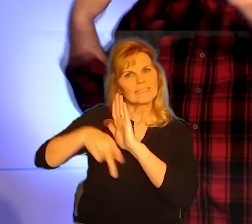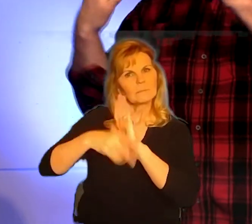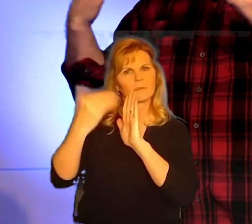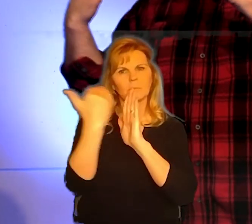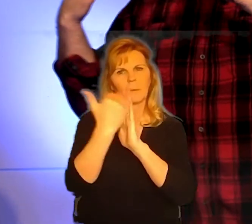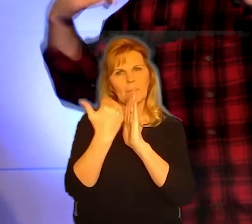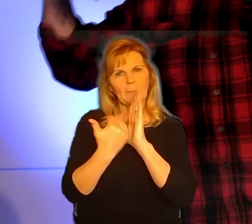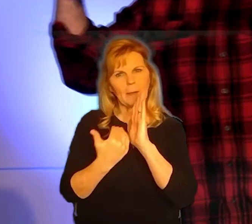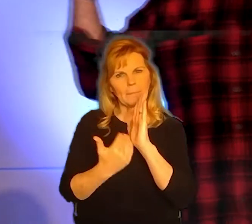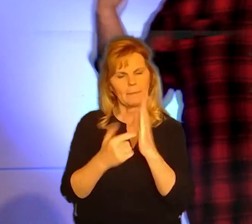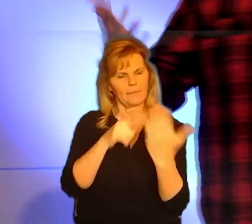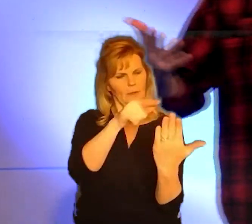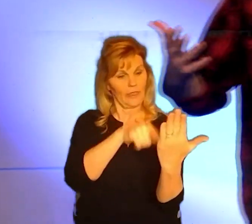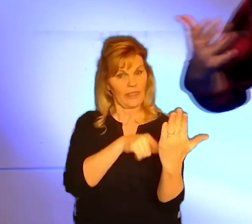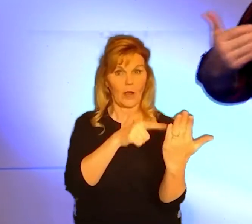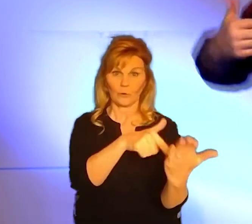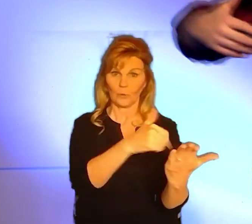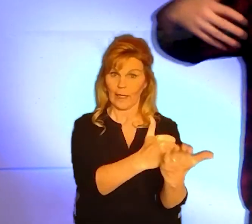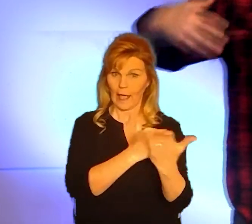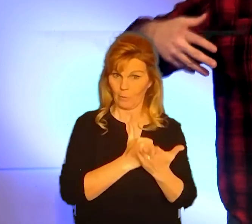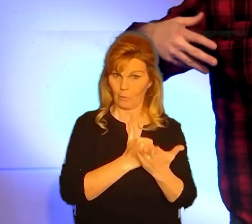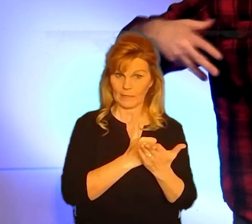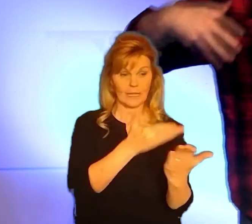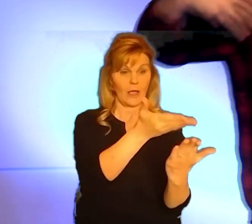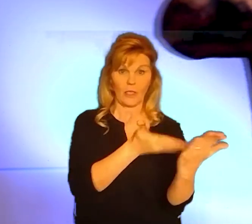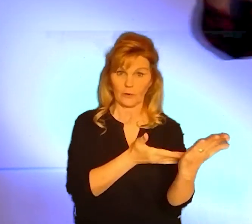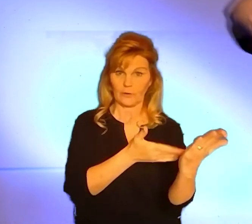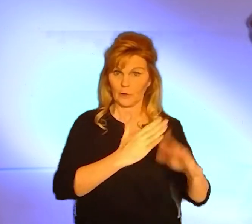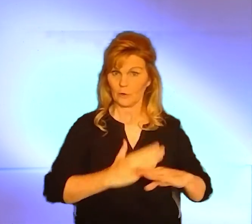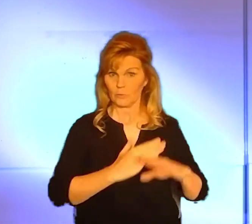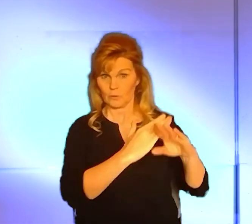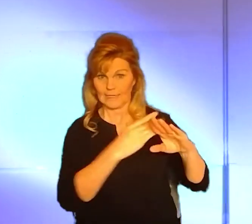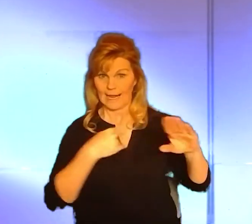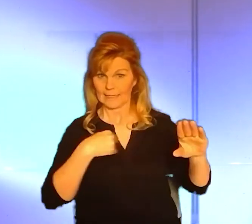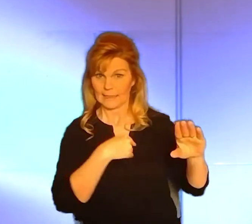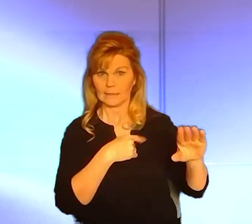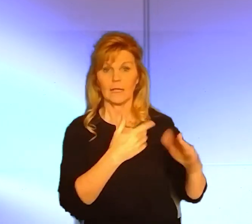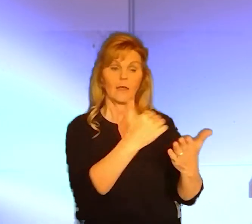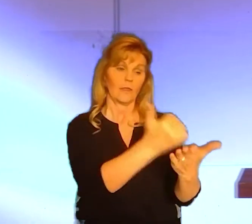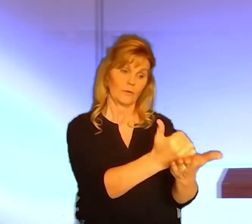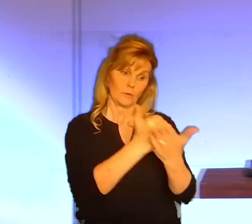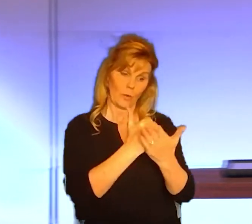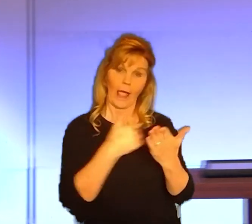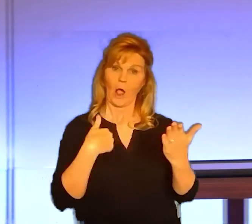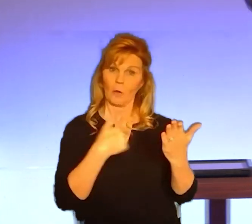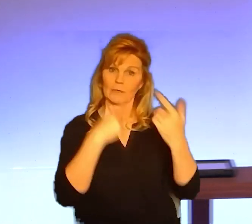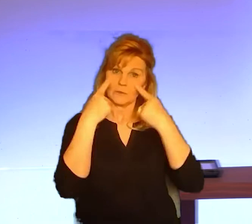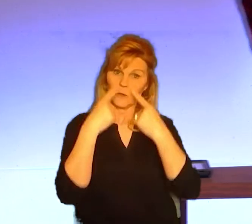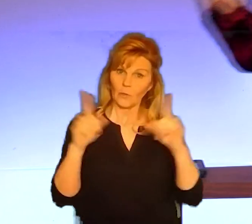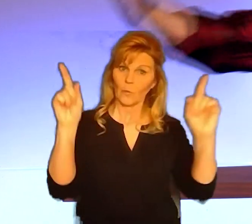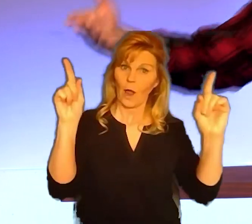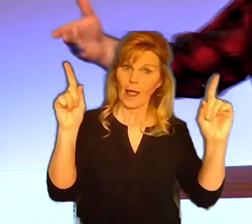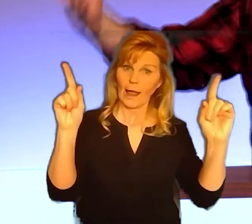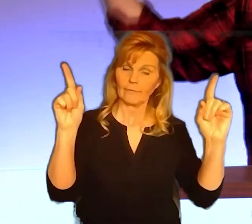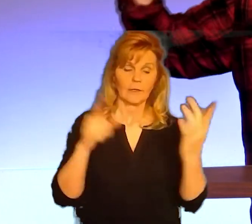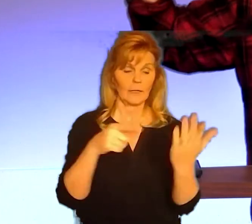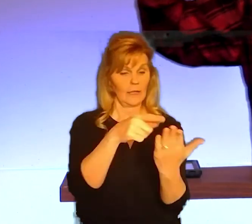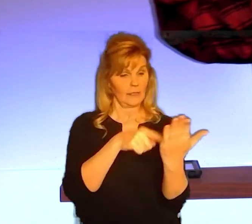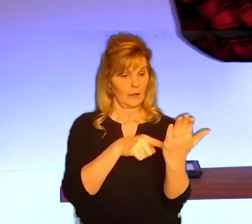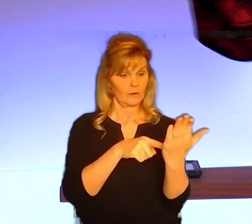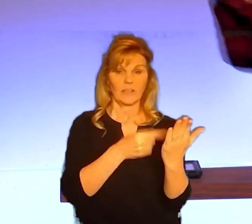to help us. They're there to protect us. They're there to help us thrive. They're there, like there's